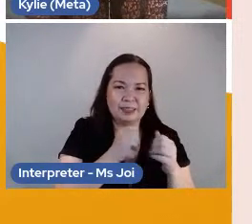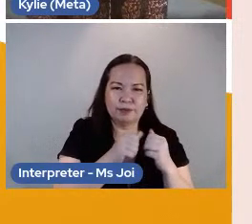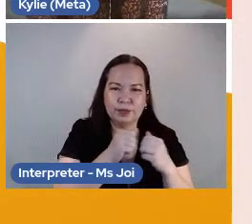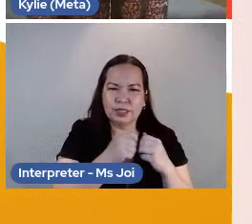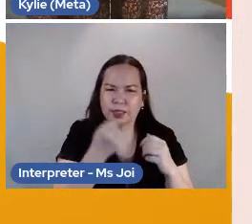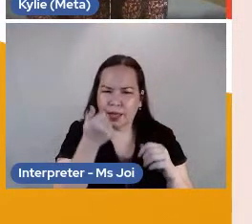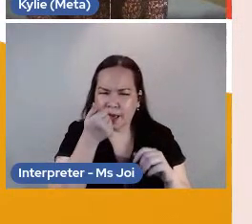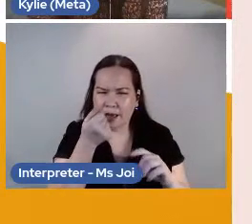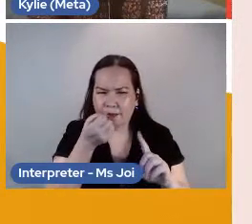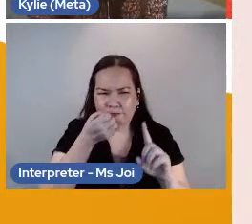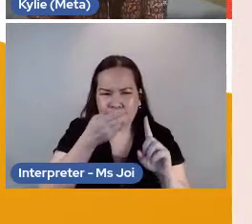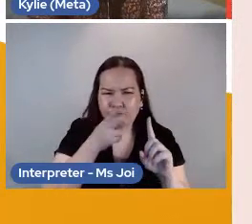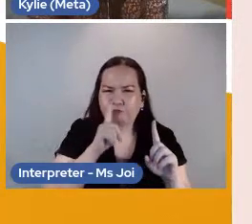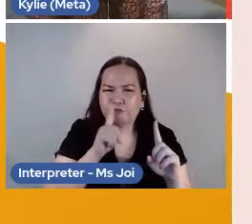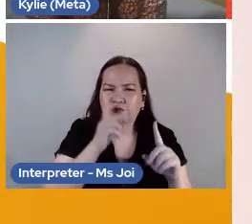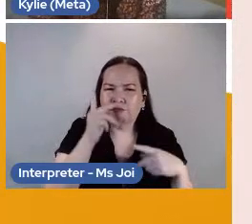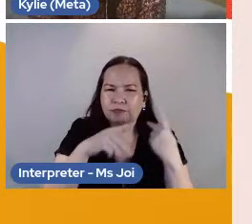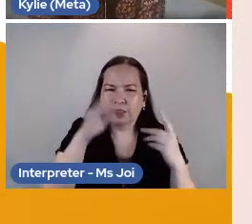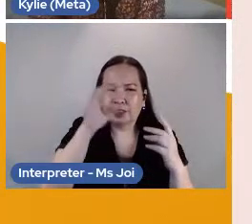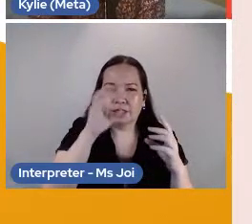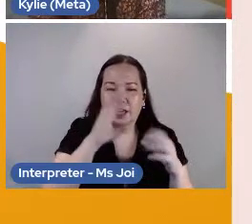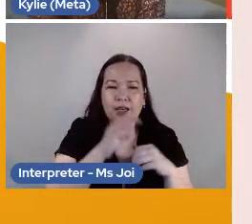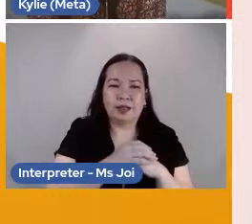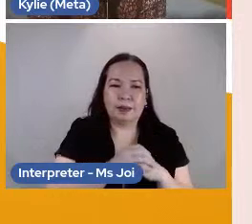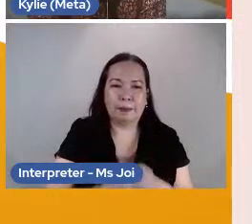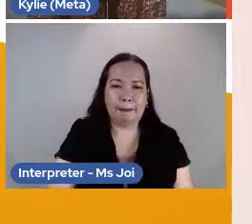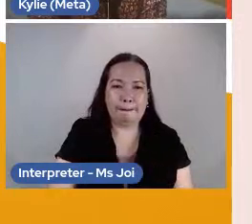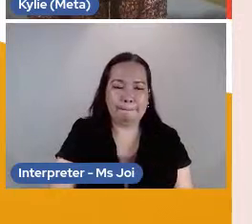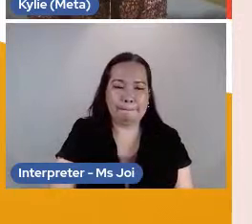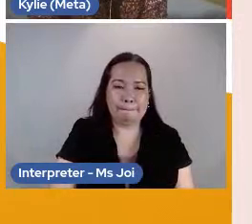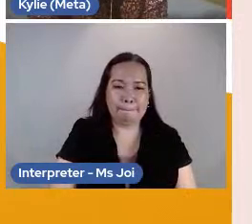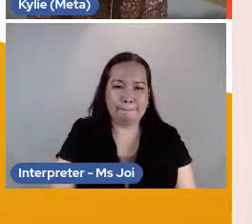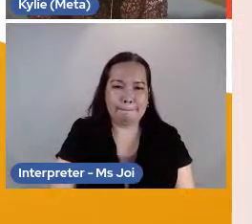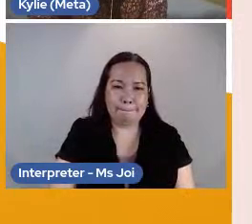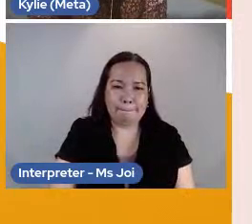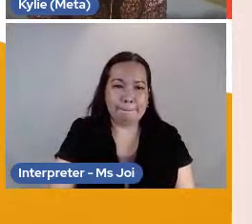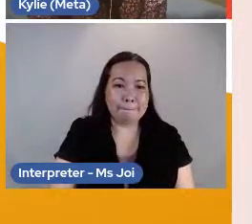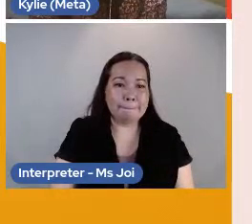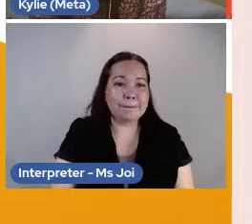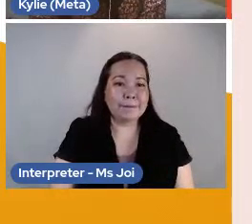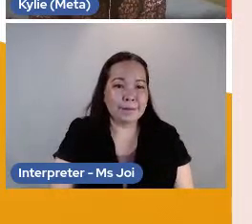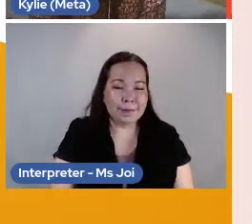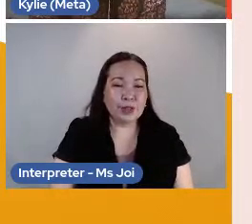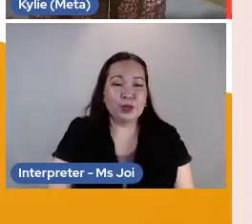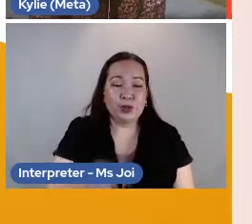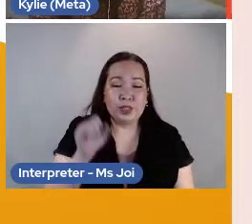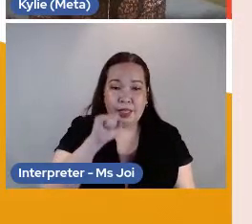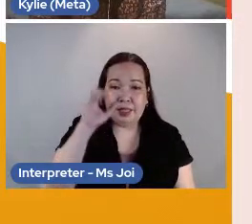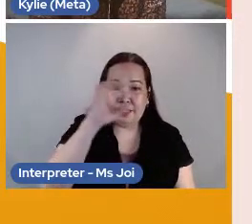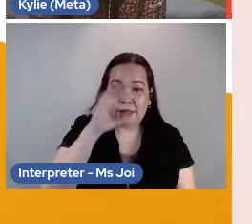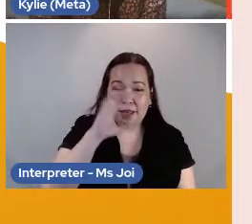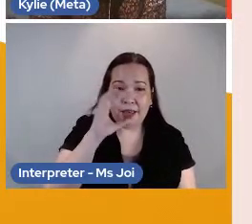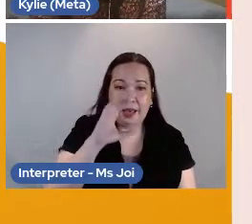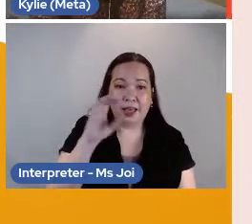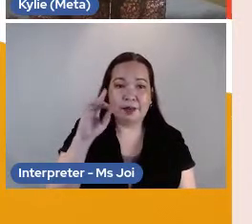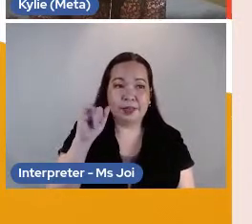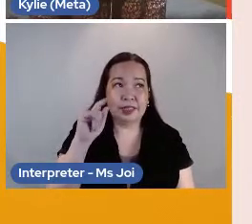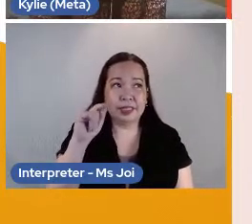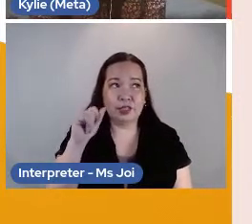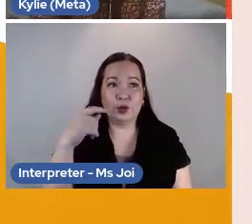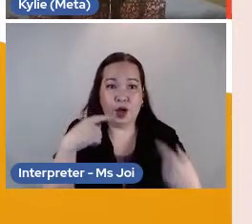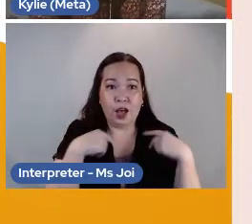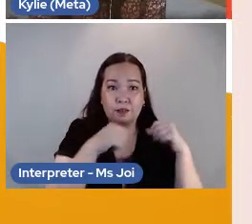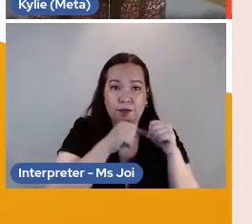searches of the ads that are stored in the ad library. So you can search data for both active and